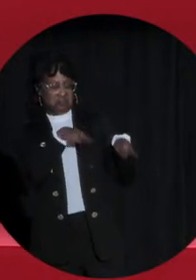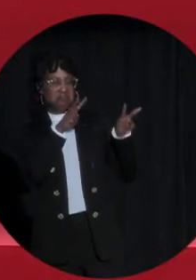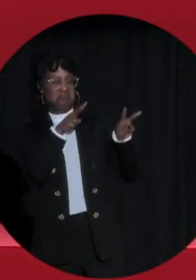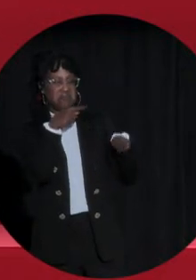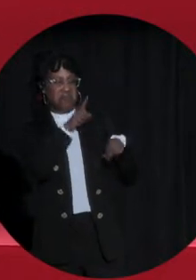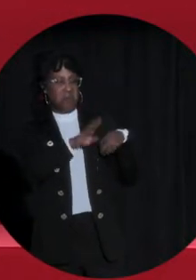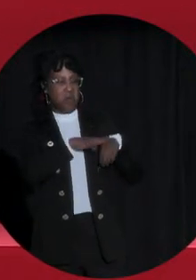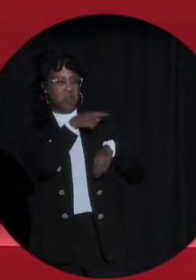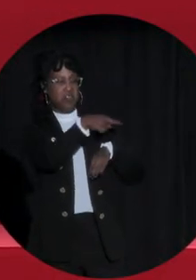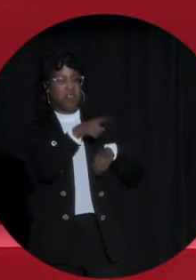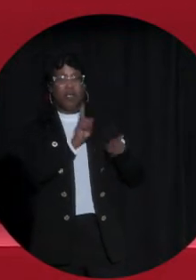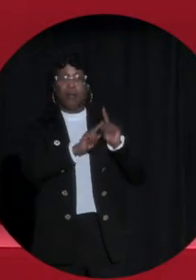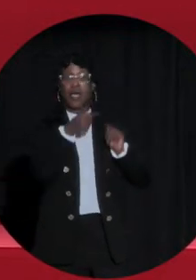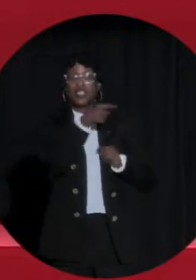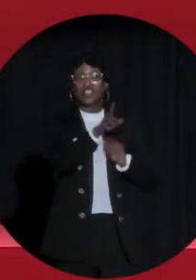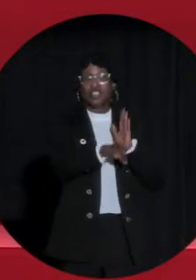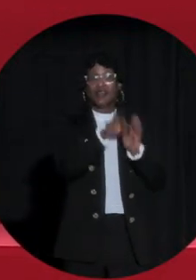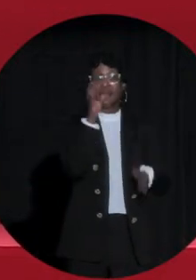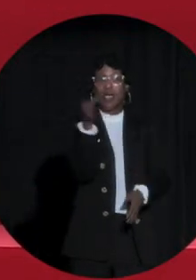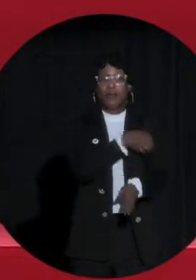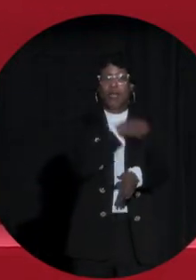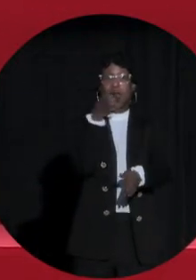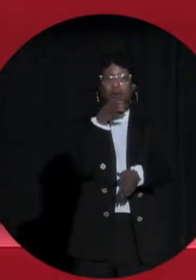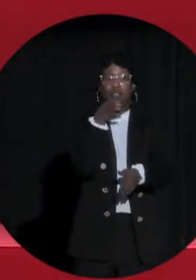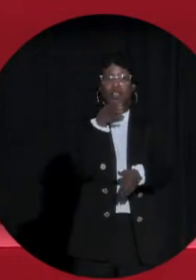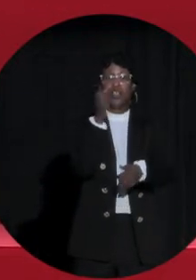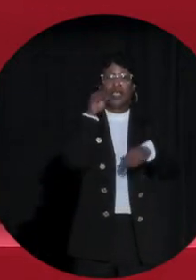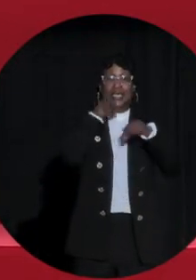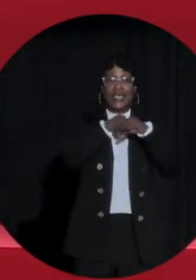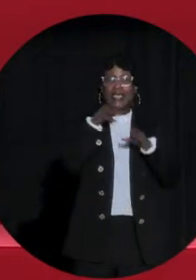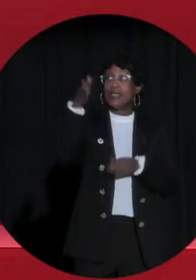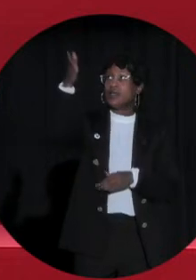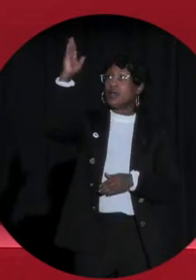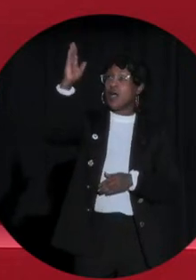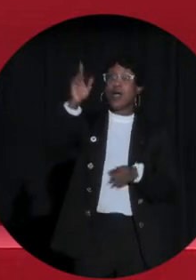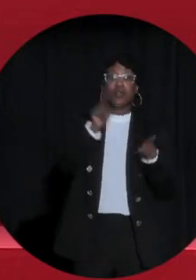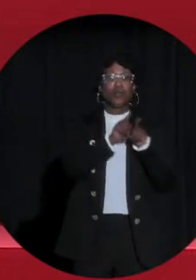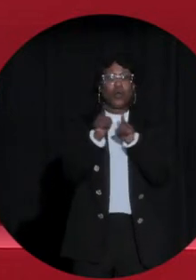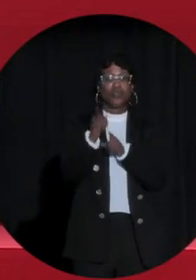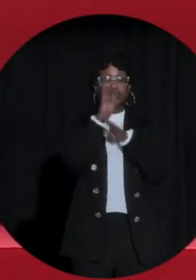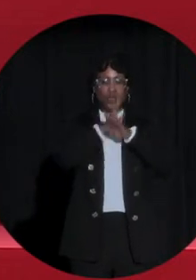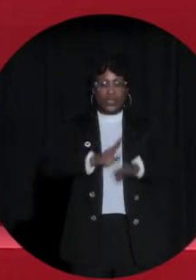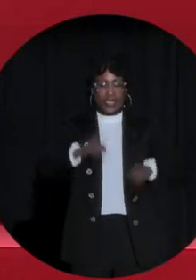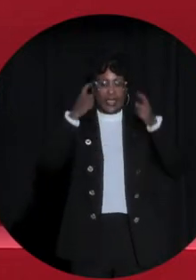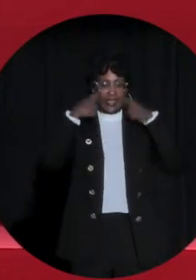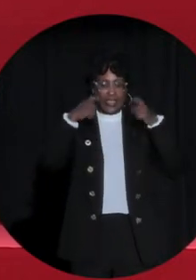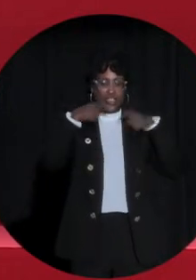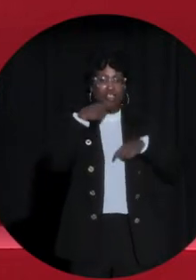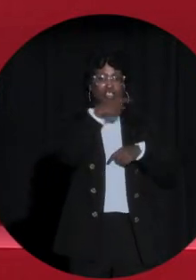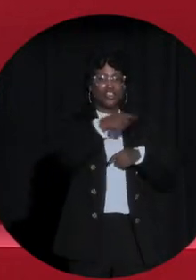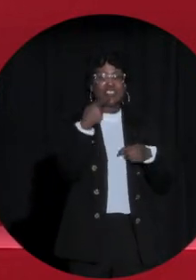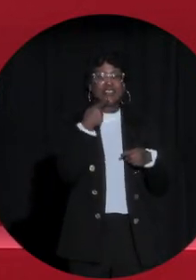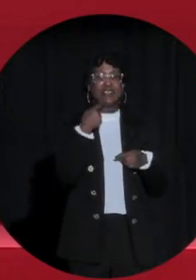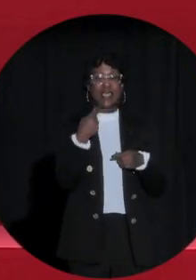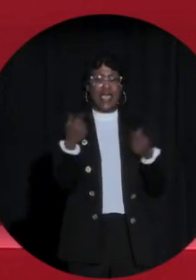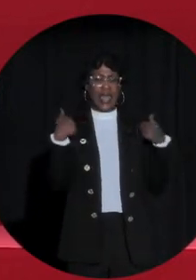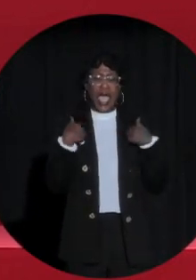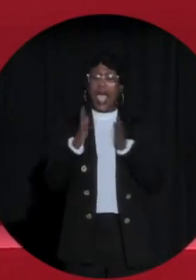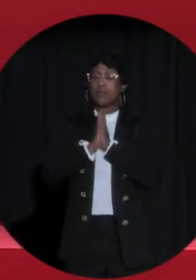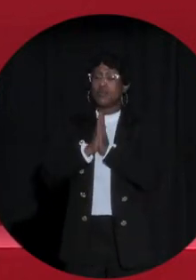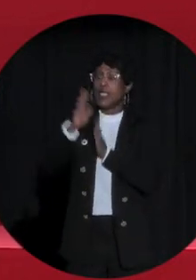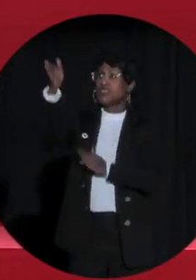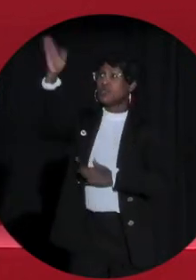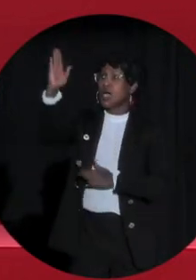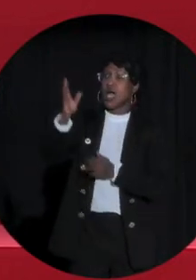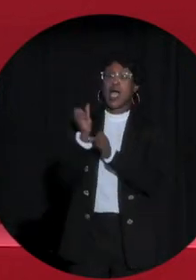the God of our weary years and silent tears. She said, "I prayed to God to make me strong and able to